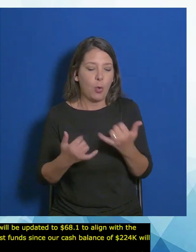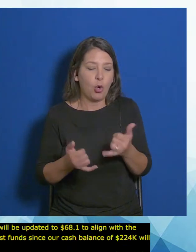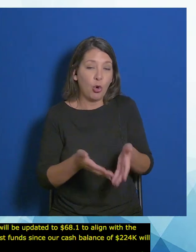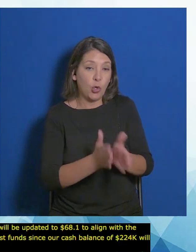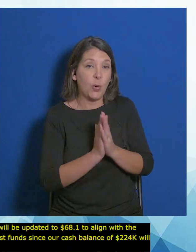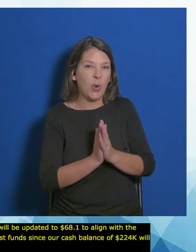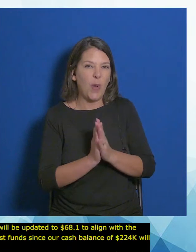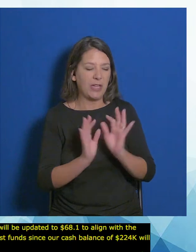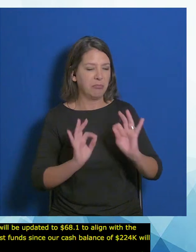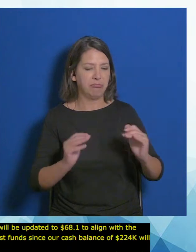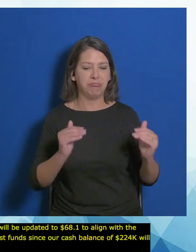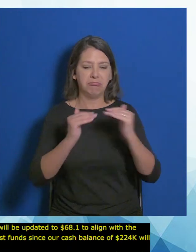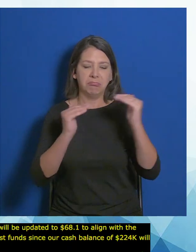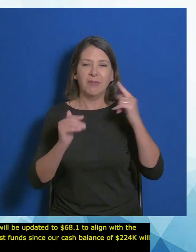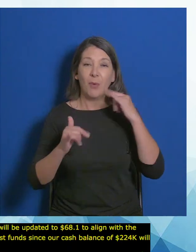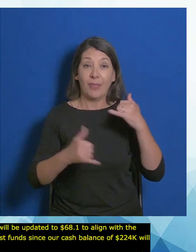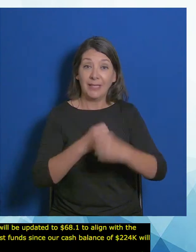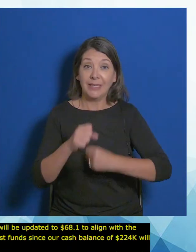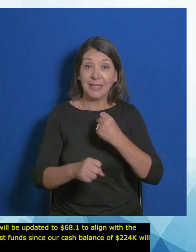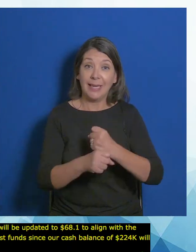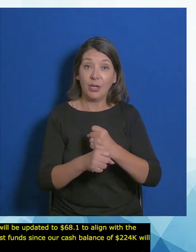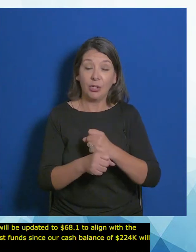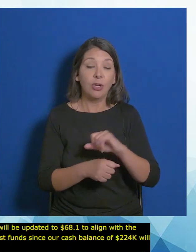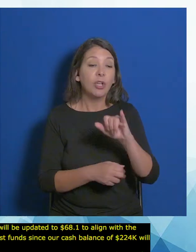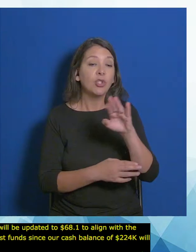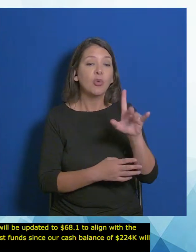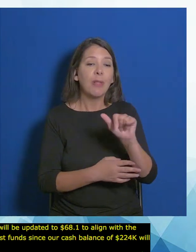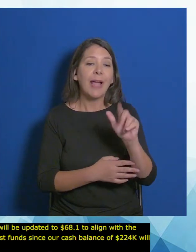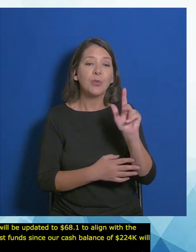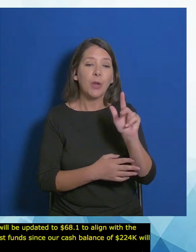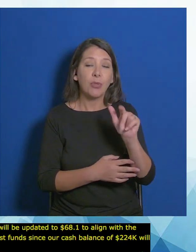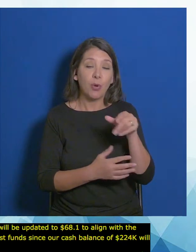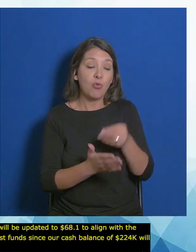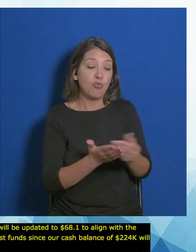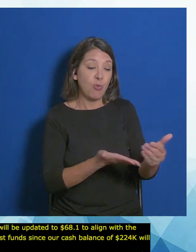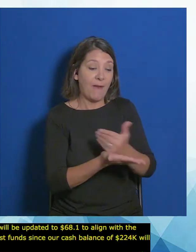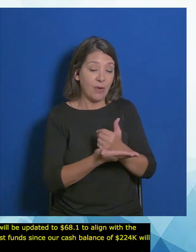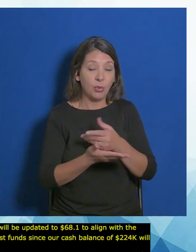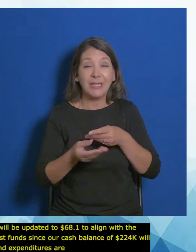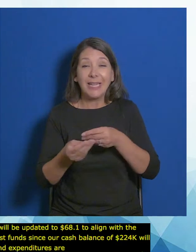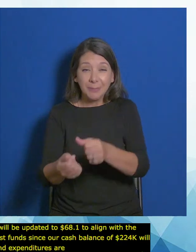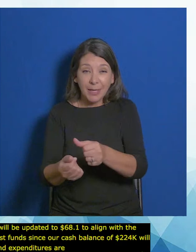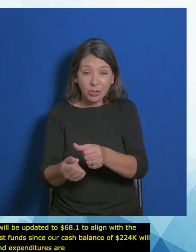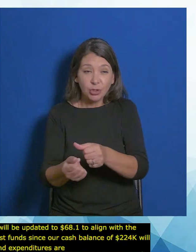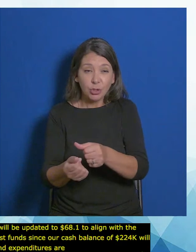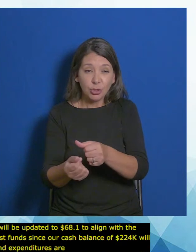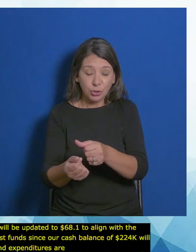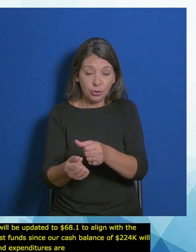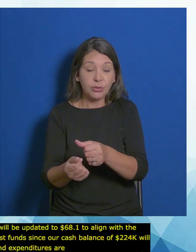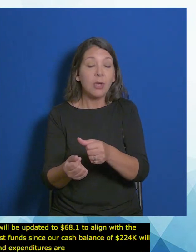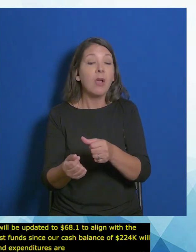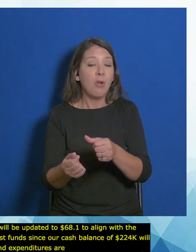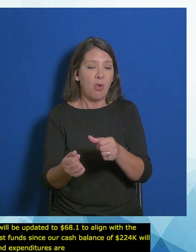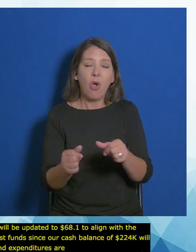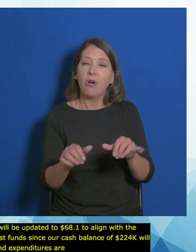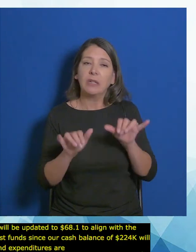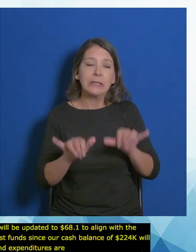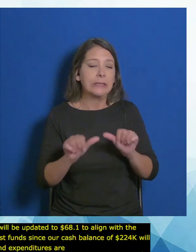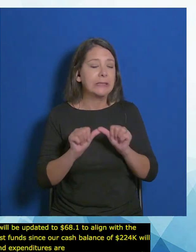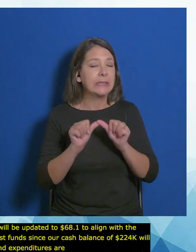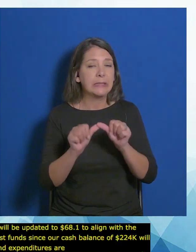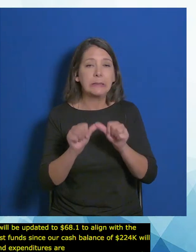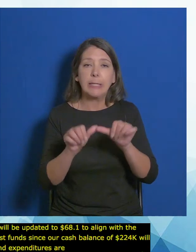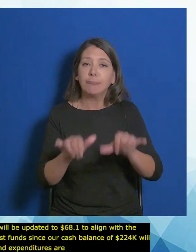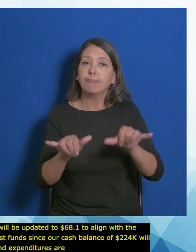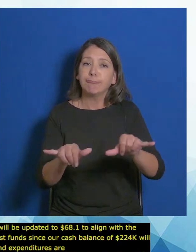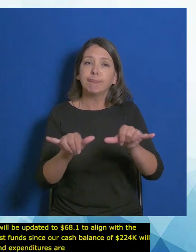year. The July 2022 and 2021 revenues and expenditures are relatively consistent.